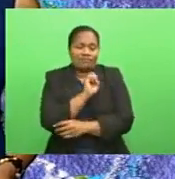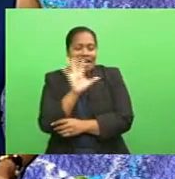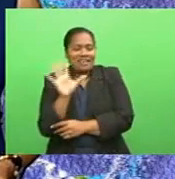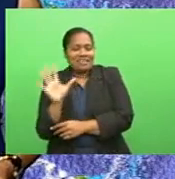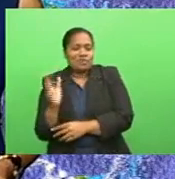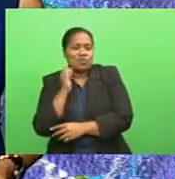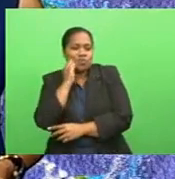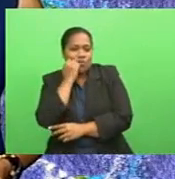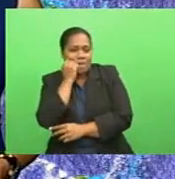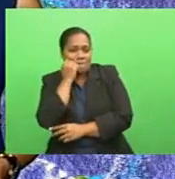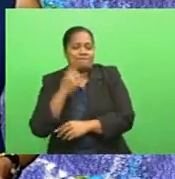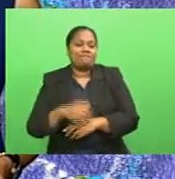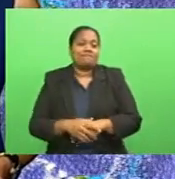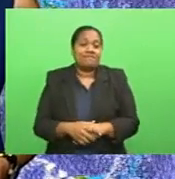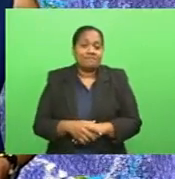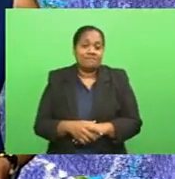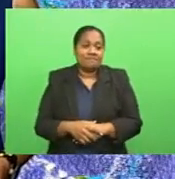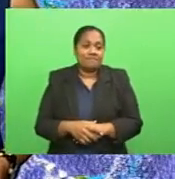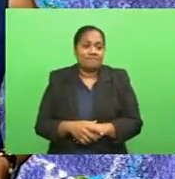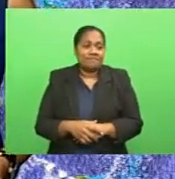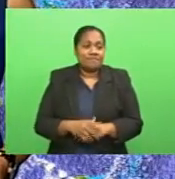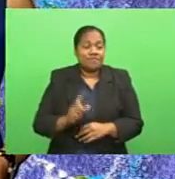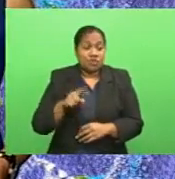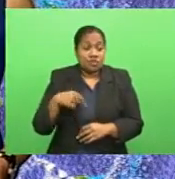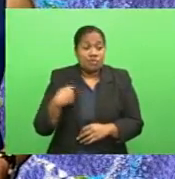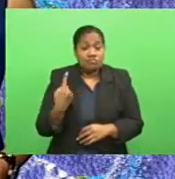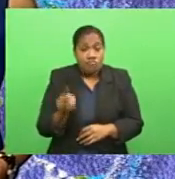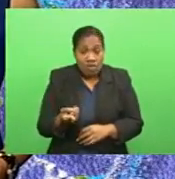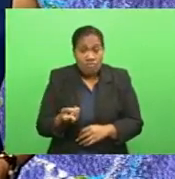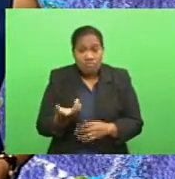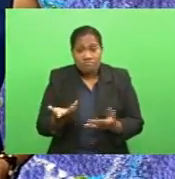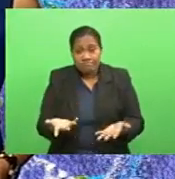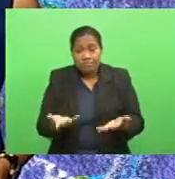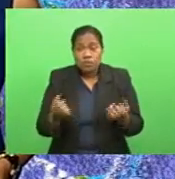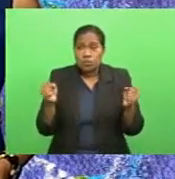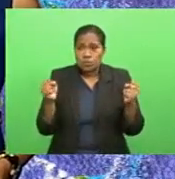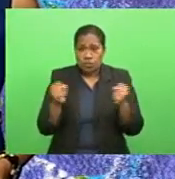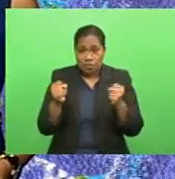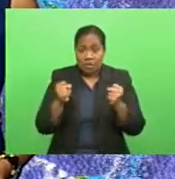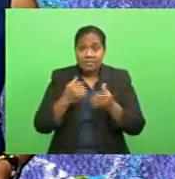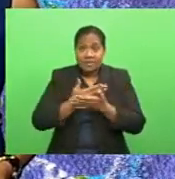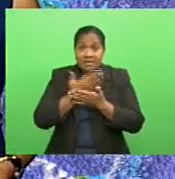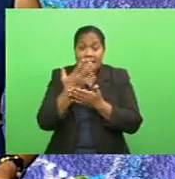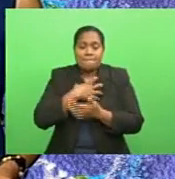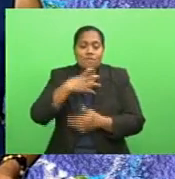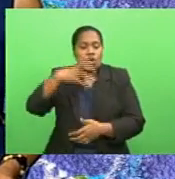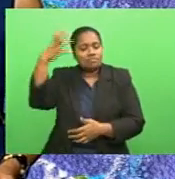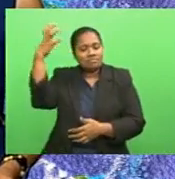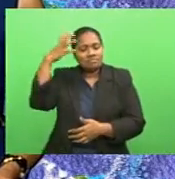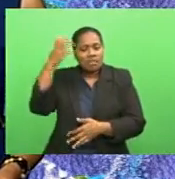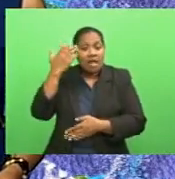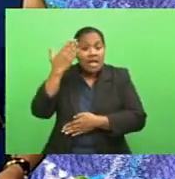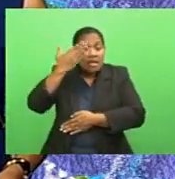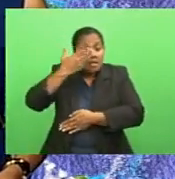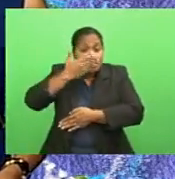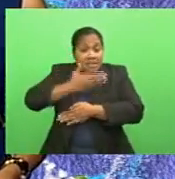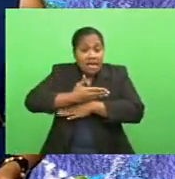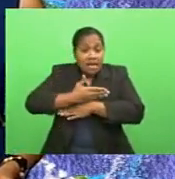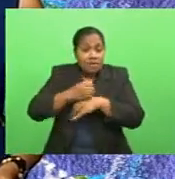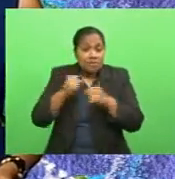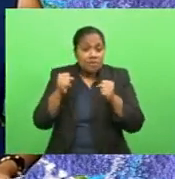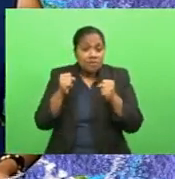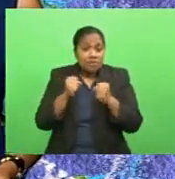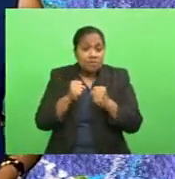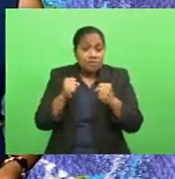warm. Tomorrow's temps, since it's a cold season, the day will see more sunshine and the night will drop to lower